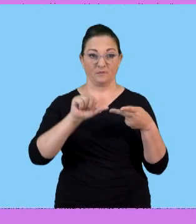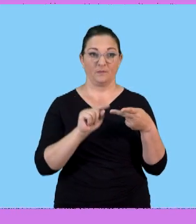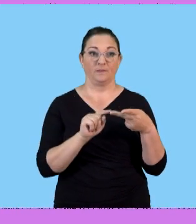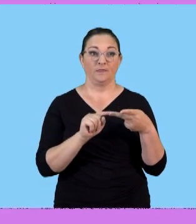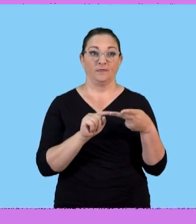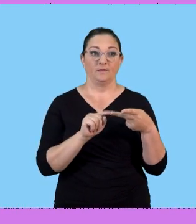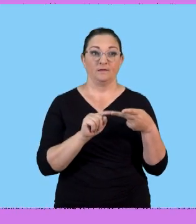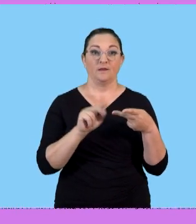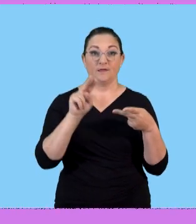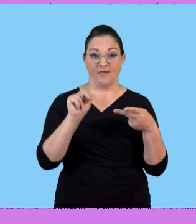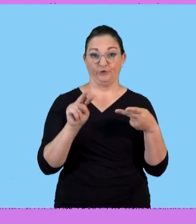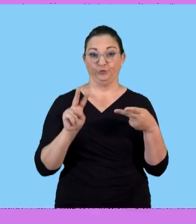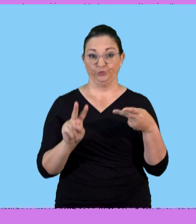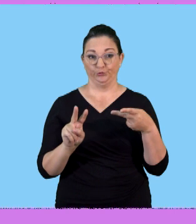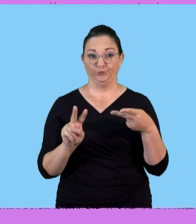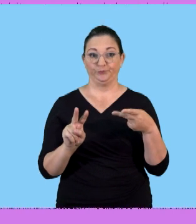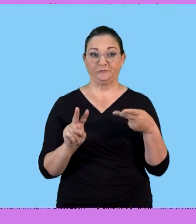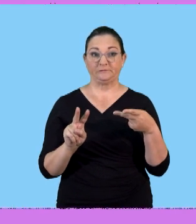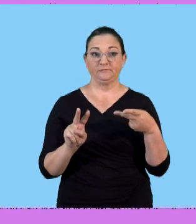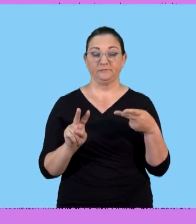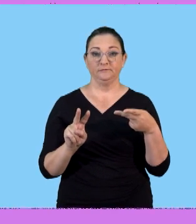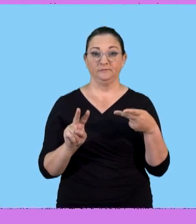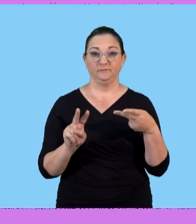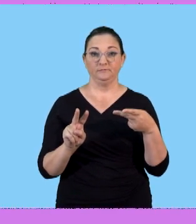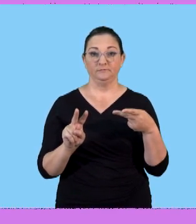Moving down, I see here's the N2.